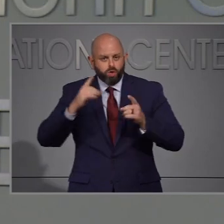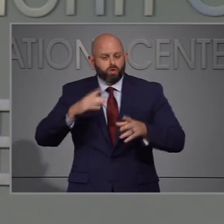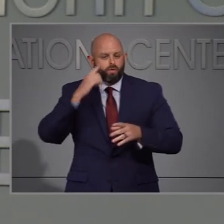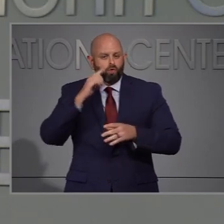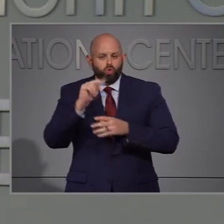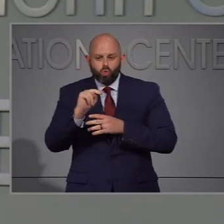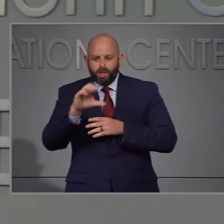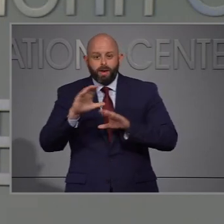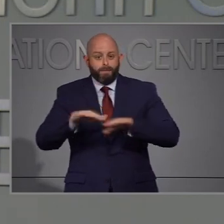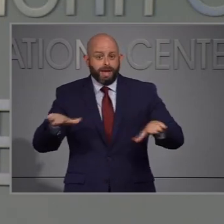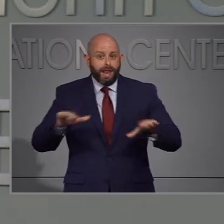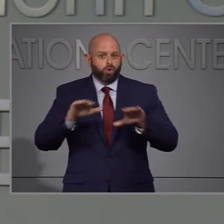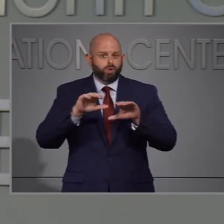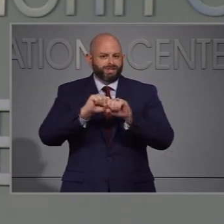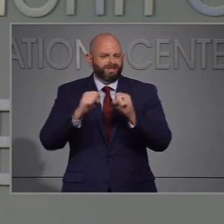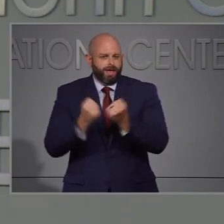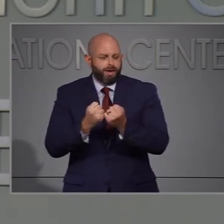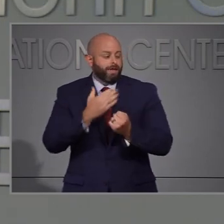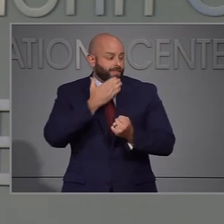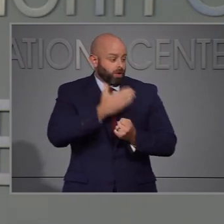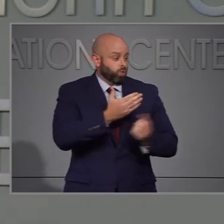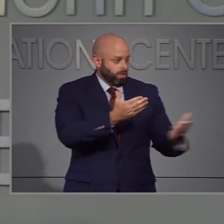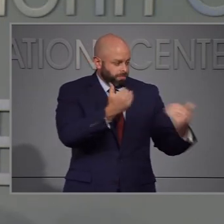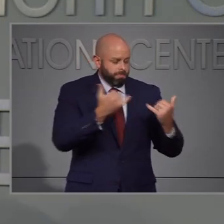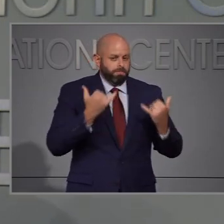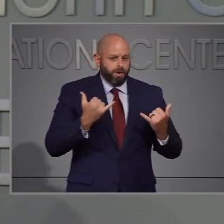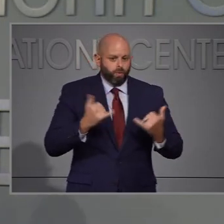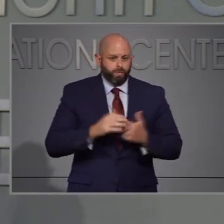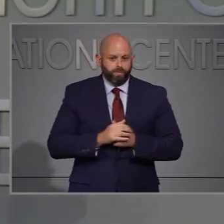Society. Dr. Flynn.